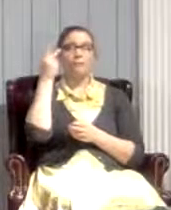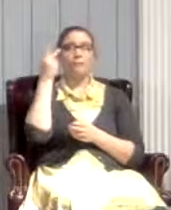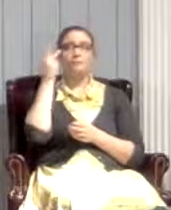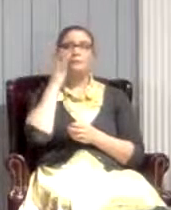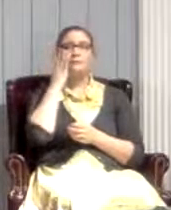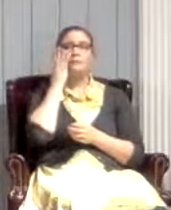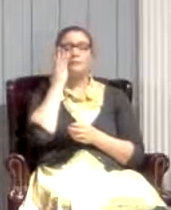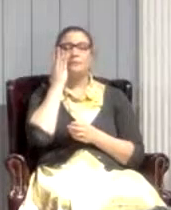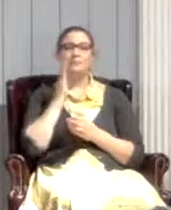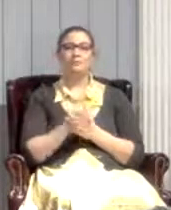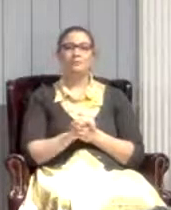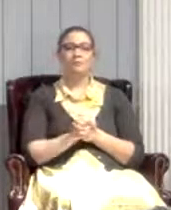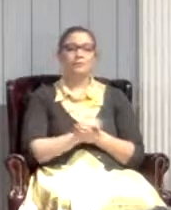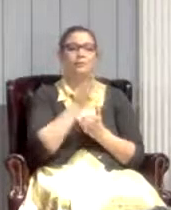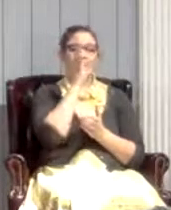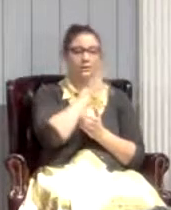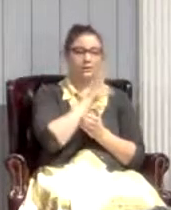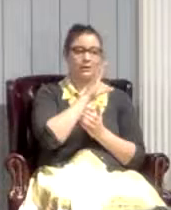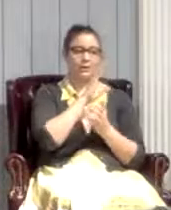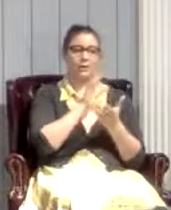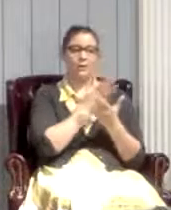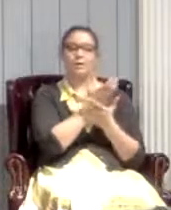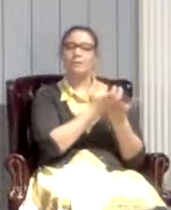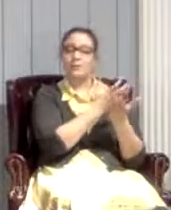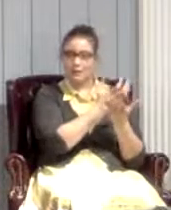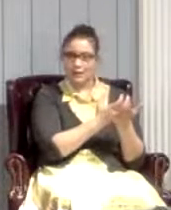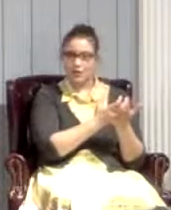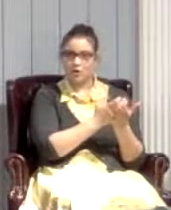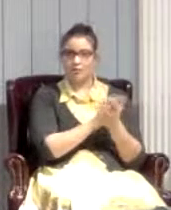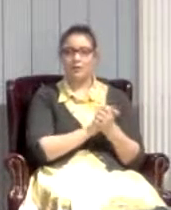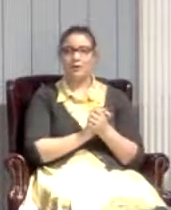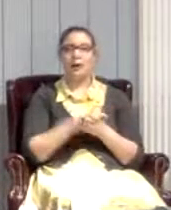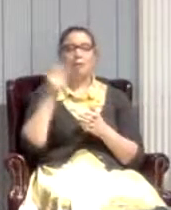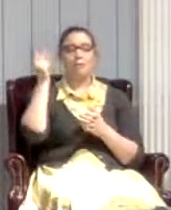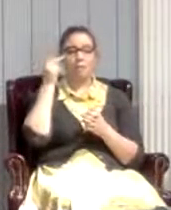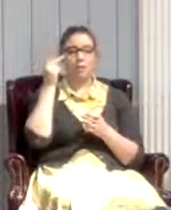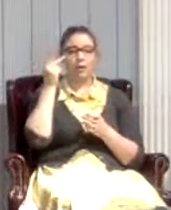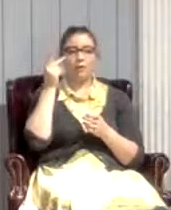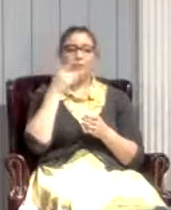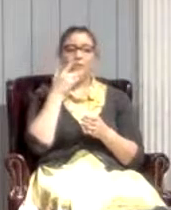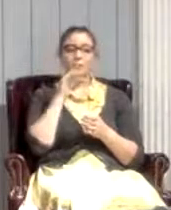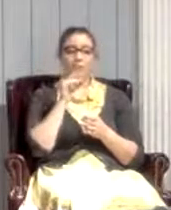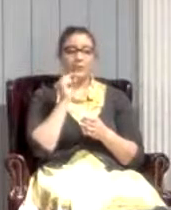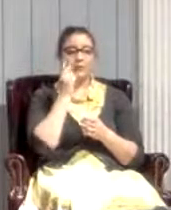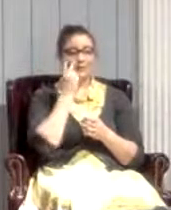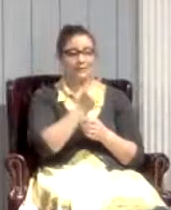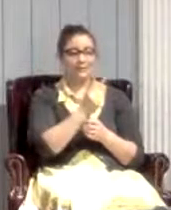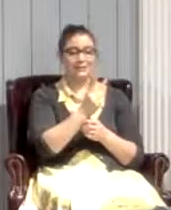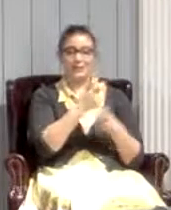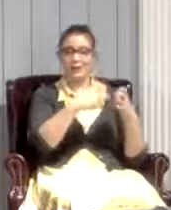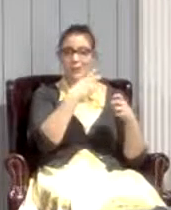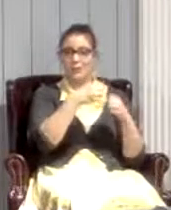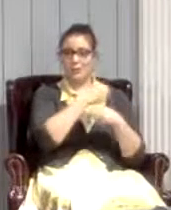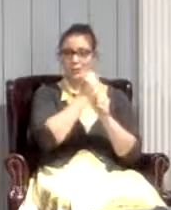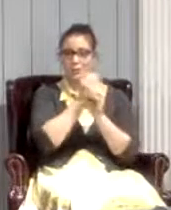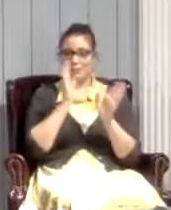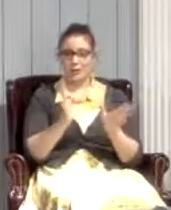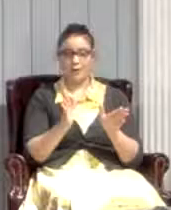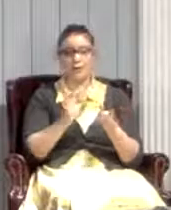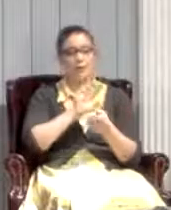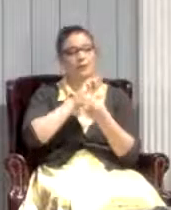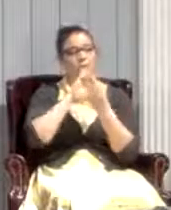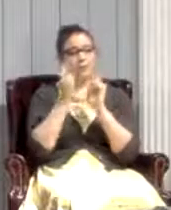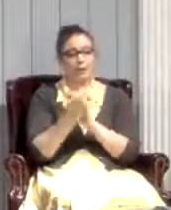Paul, I said that the beseeching took first. The Apostle Paul would have preferred to see the troublemakers repent and get right with